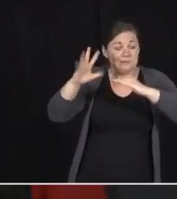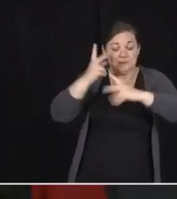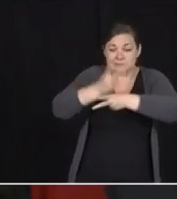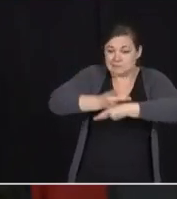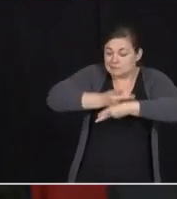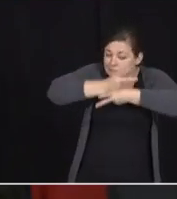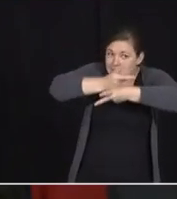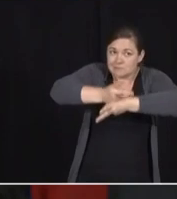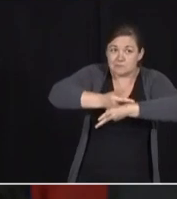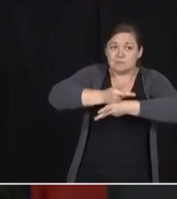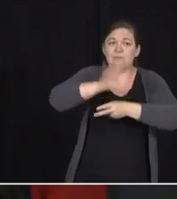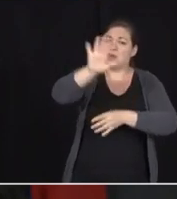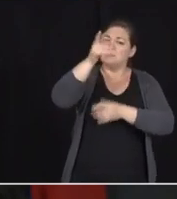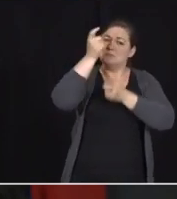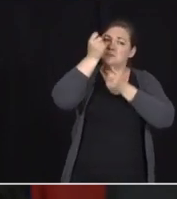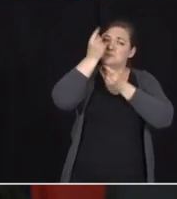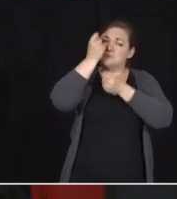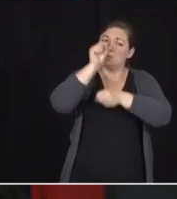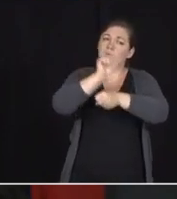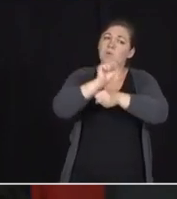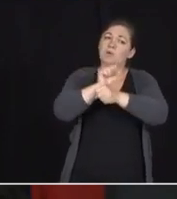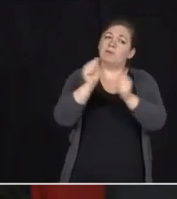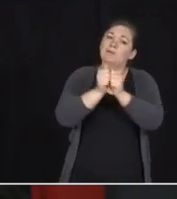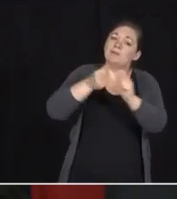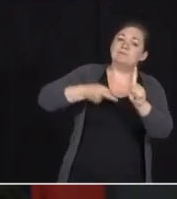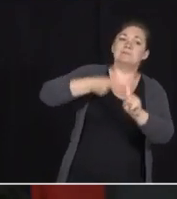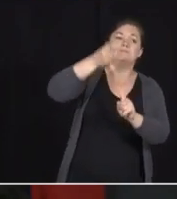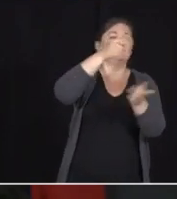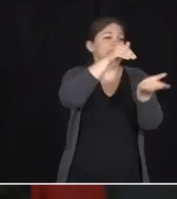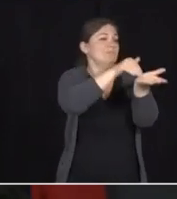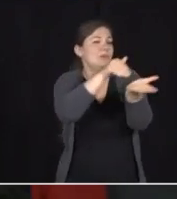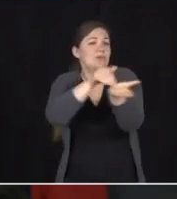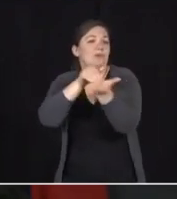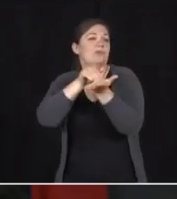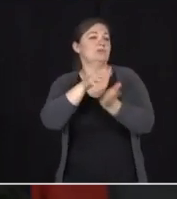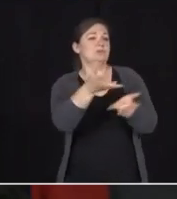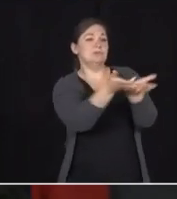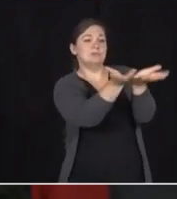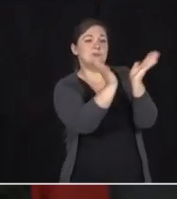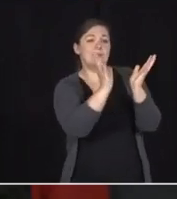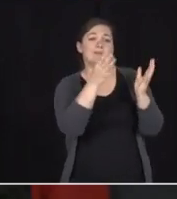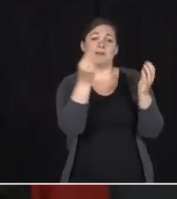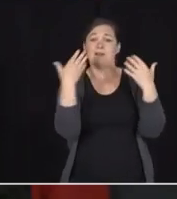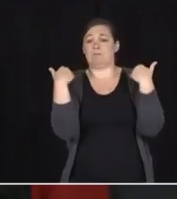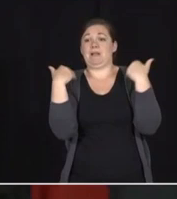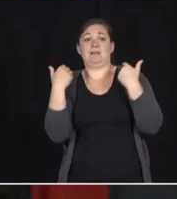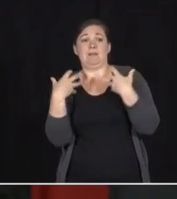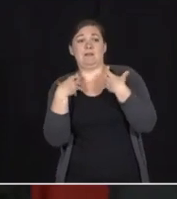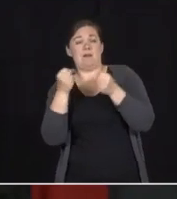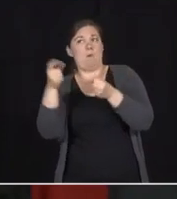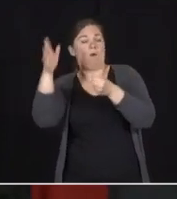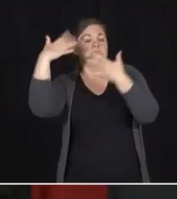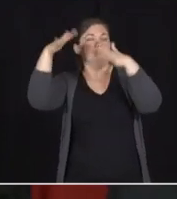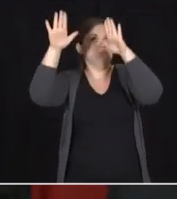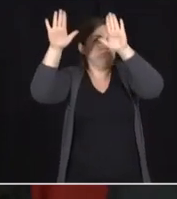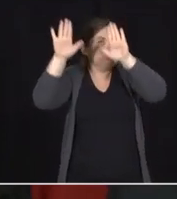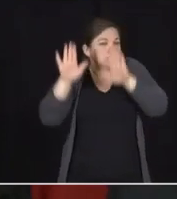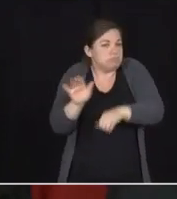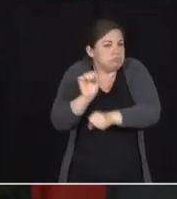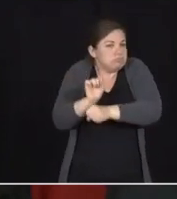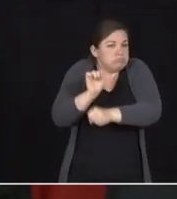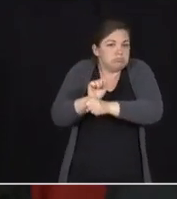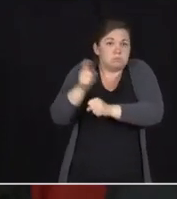with our health table, and Minister Elliott's done an incredible job, and we're going to work with the Chief Medical Officer of